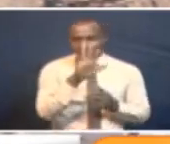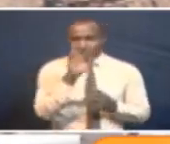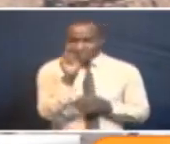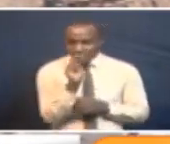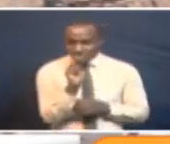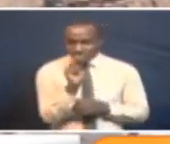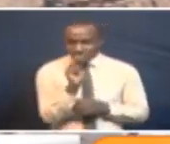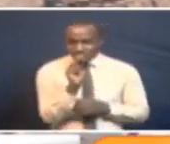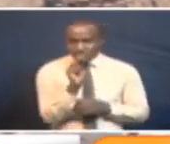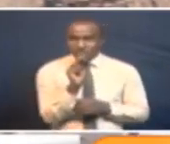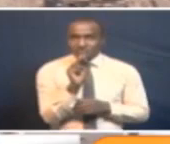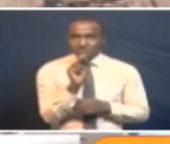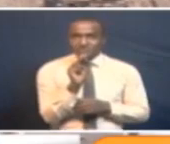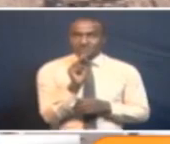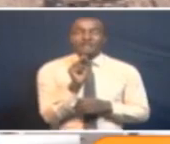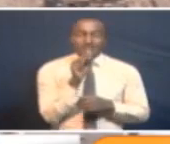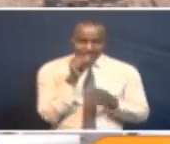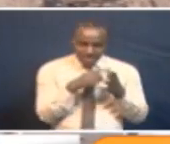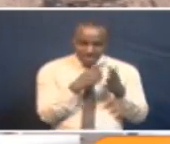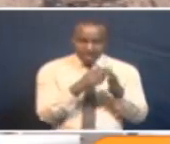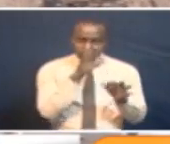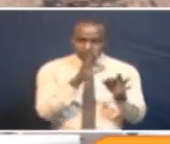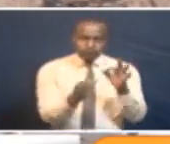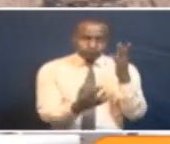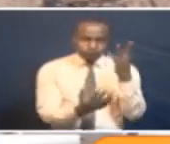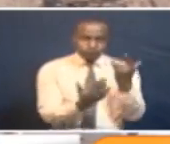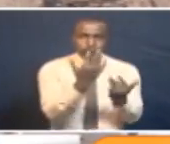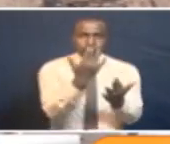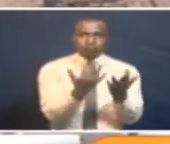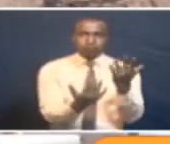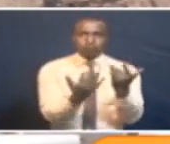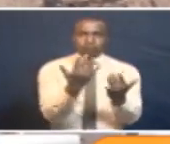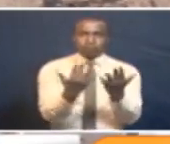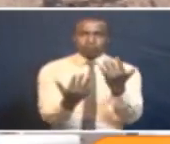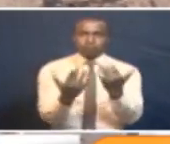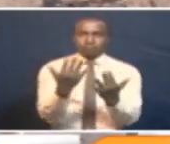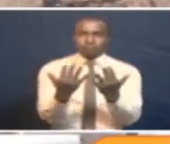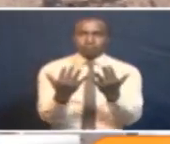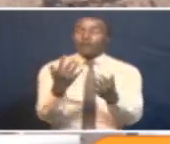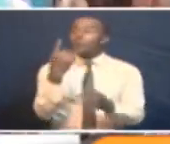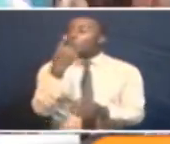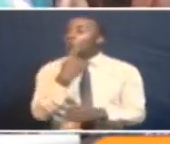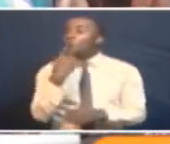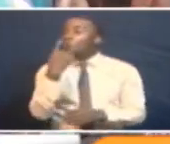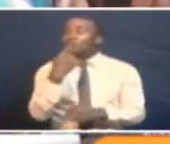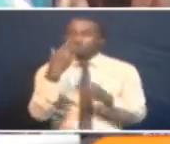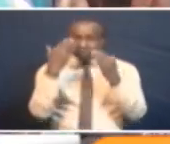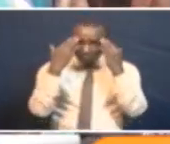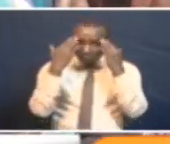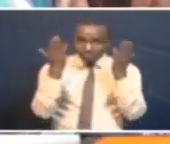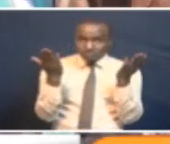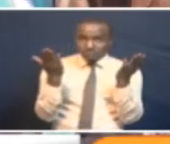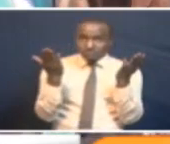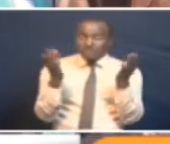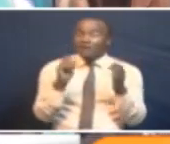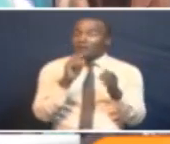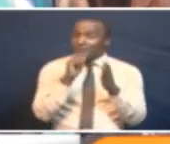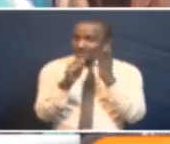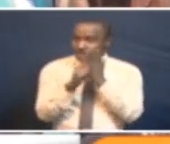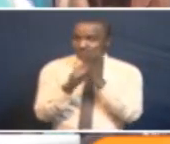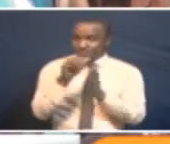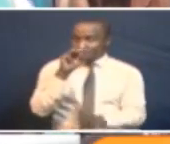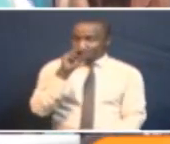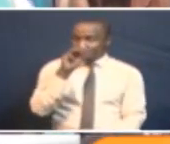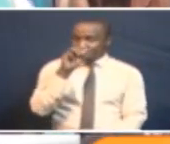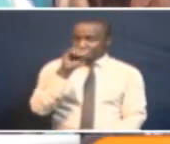Wao sana sana huwa wanasababisha hizo. Lakini unajua sasa uwezi jua ni yake na nani. Francis Maina, who has in the past 18